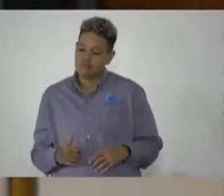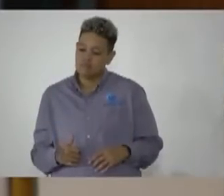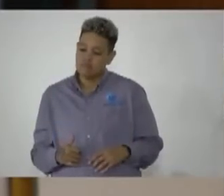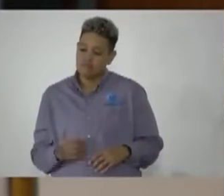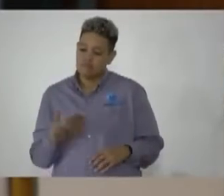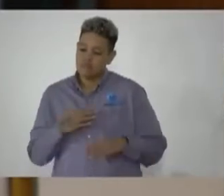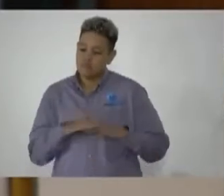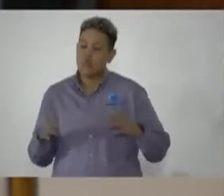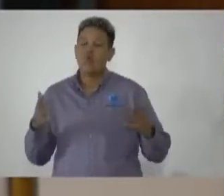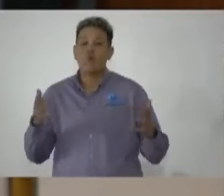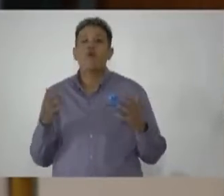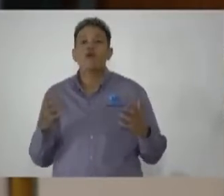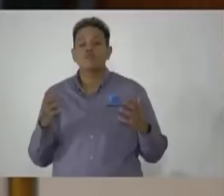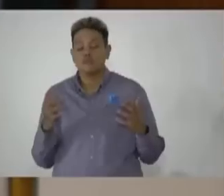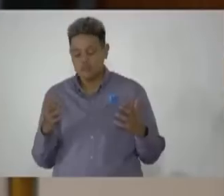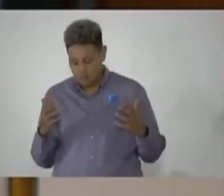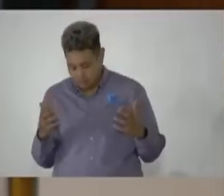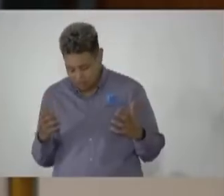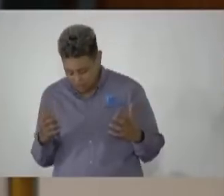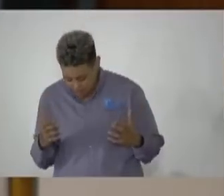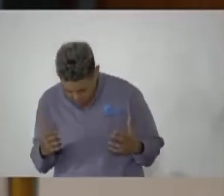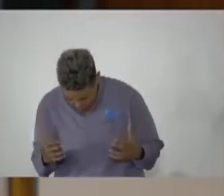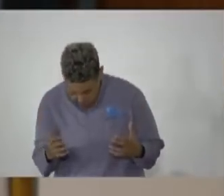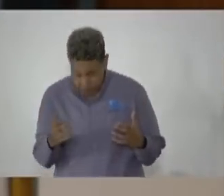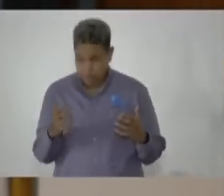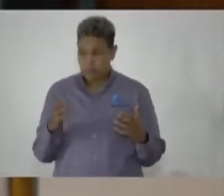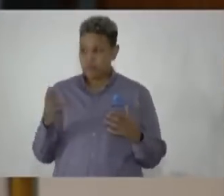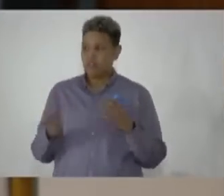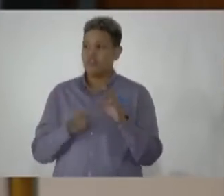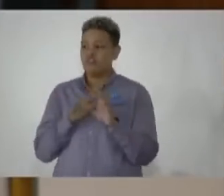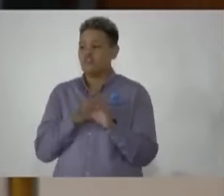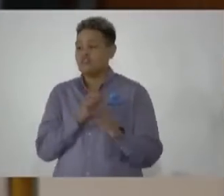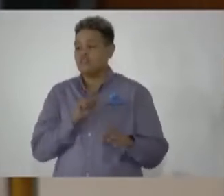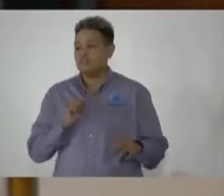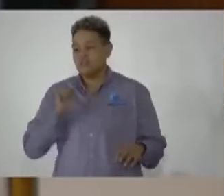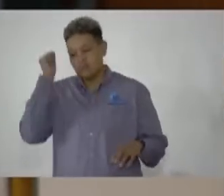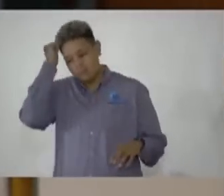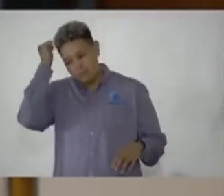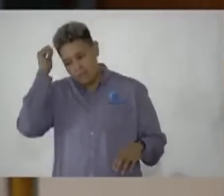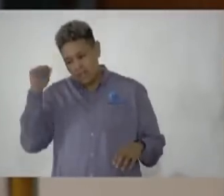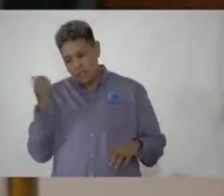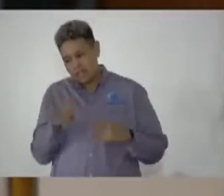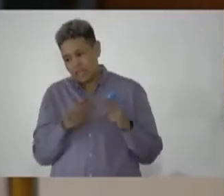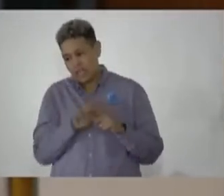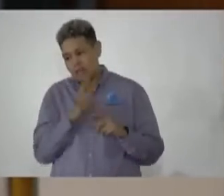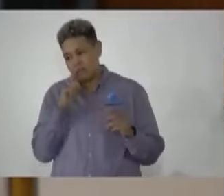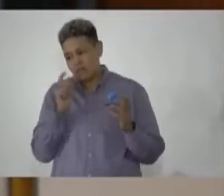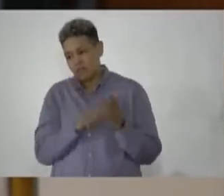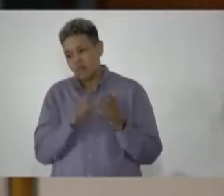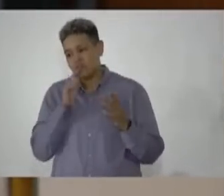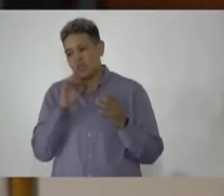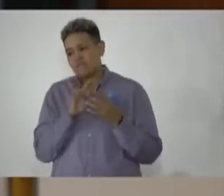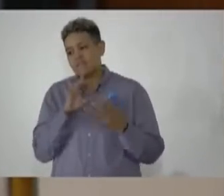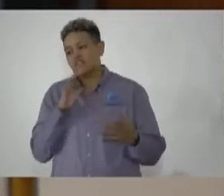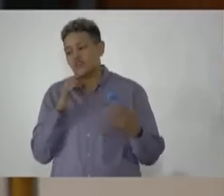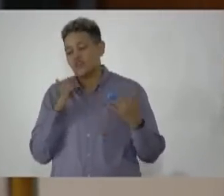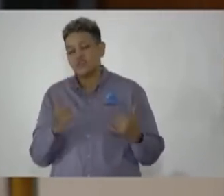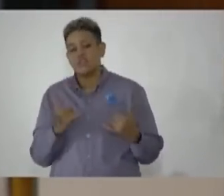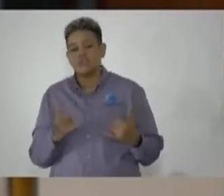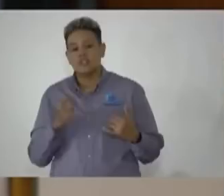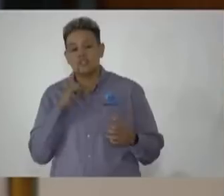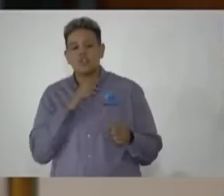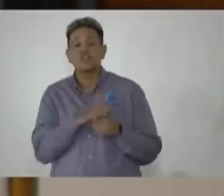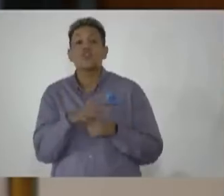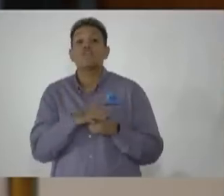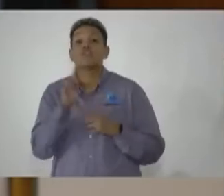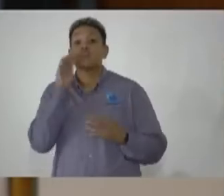do not want to join Senator Bunting on any kind of note of discordance today. Suffice